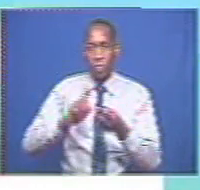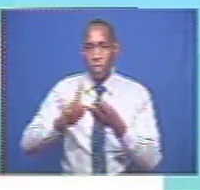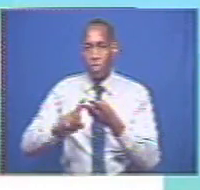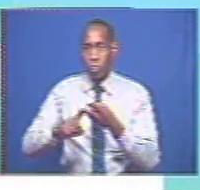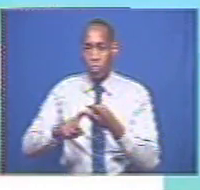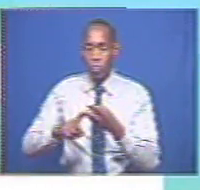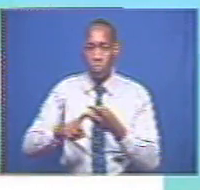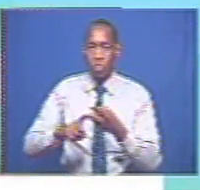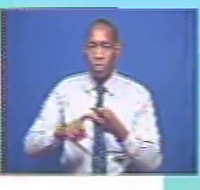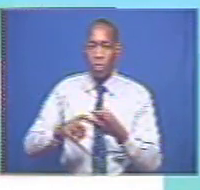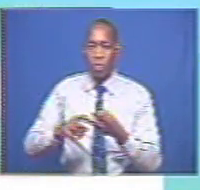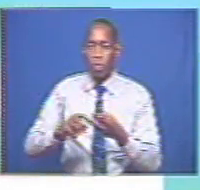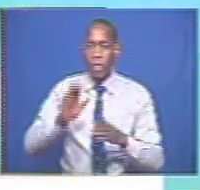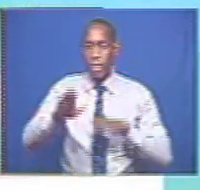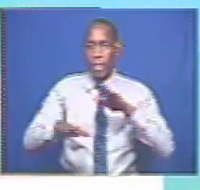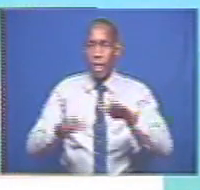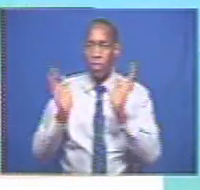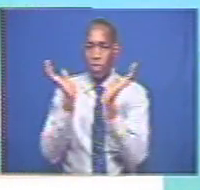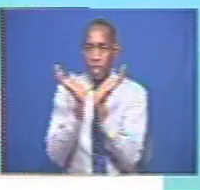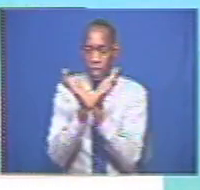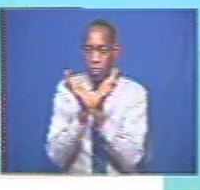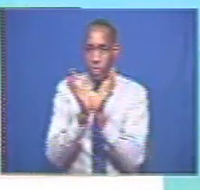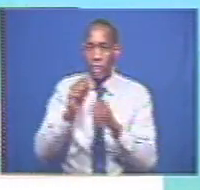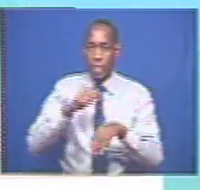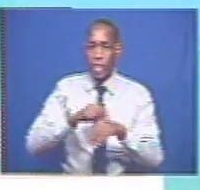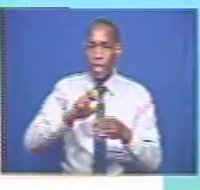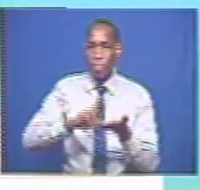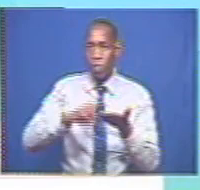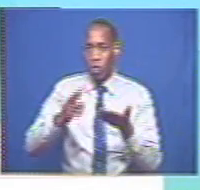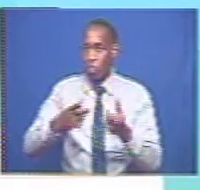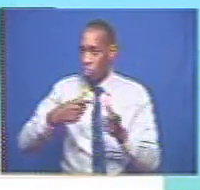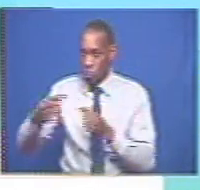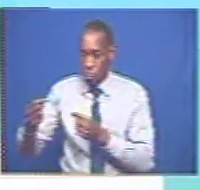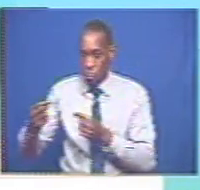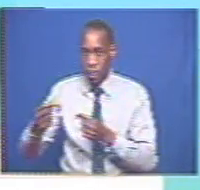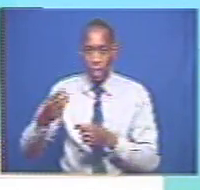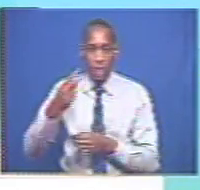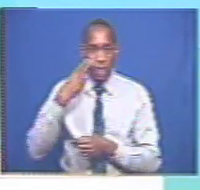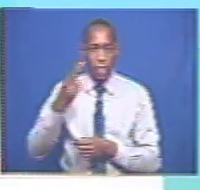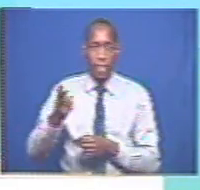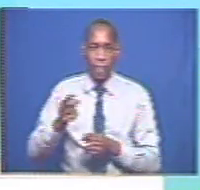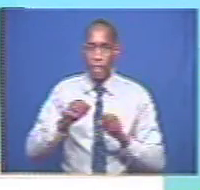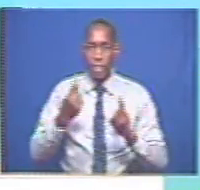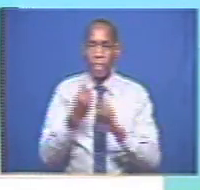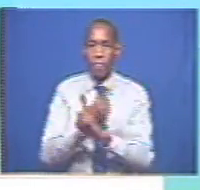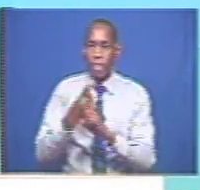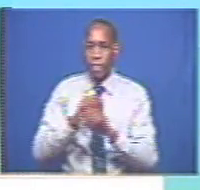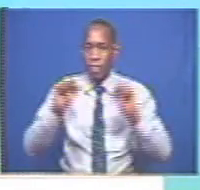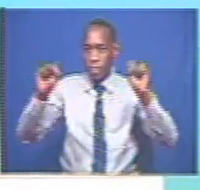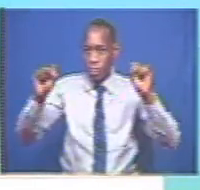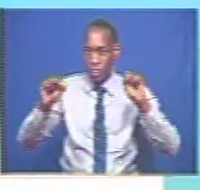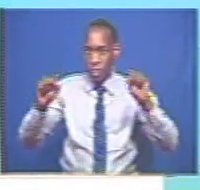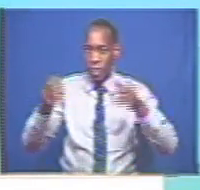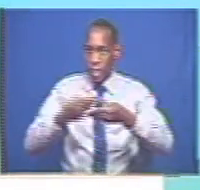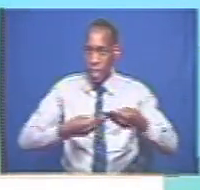at Nyayo Stadium in 2015, and you lose, you go. You will see Jaro Soja, you will see Pasta exchanging